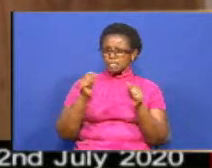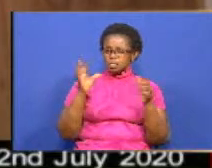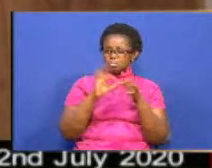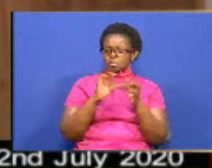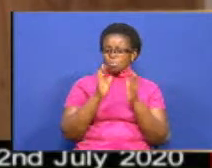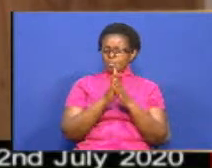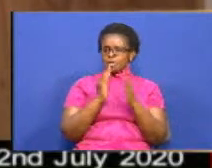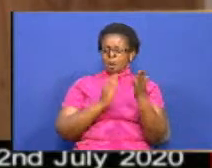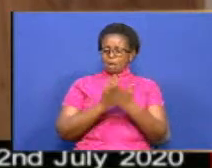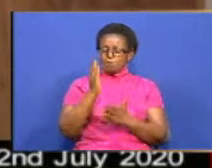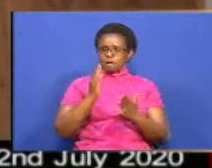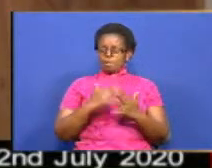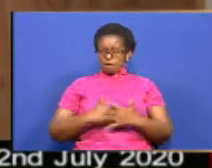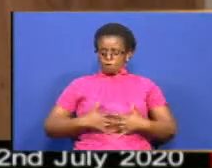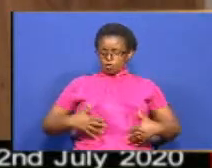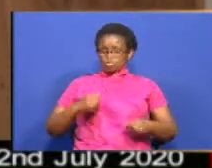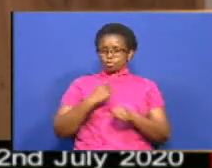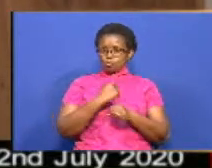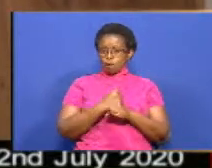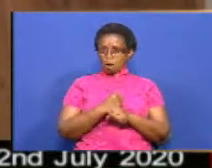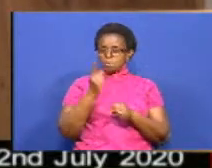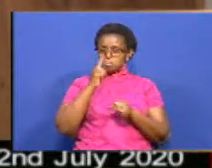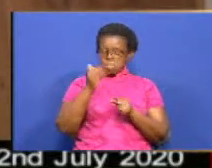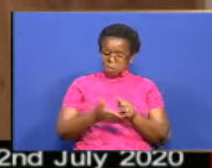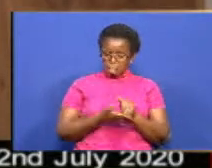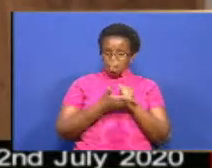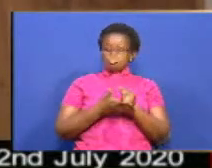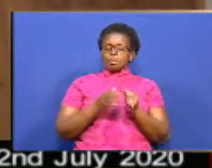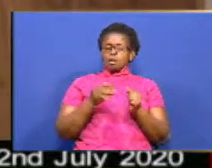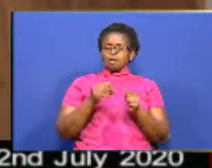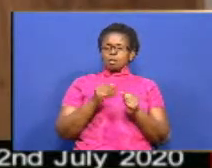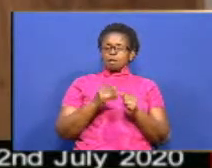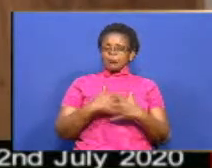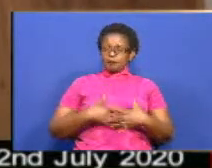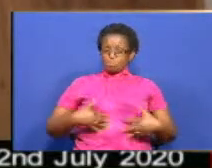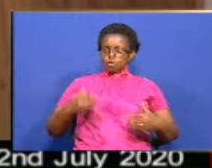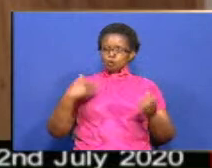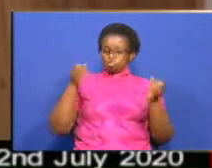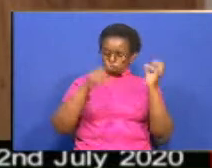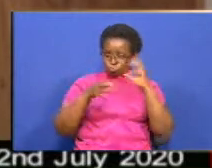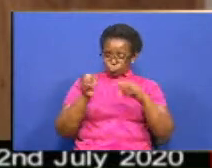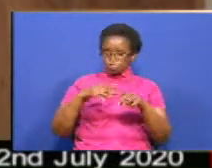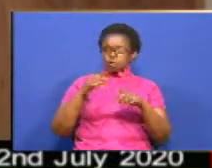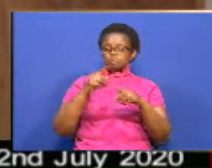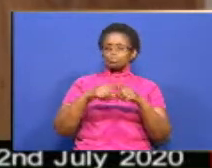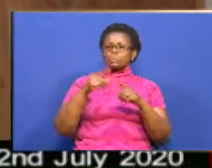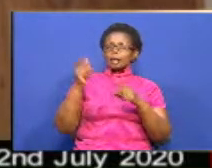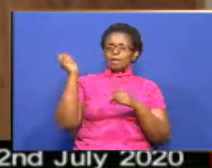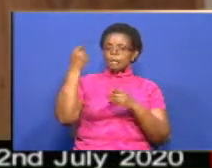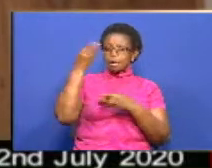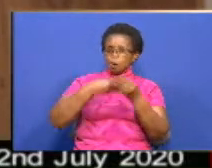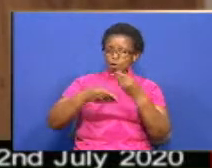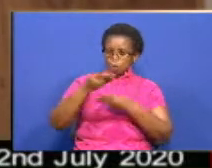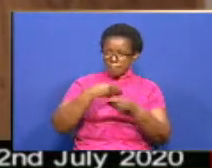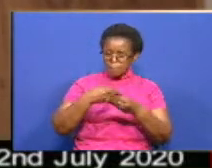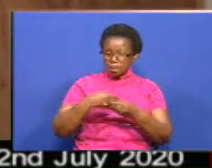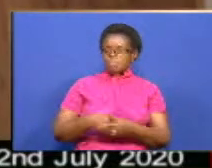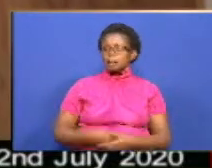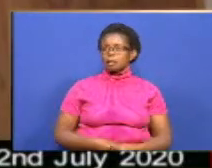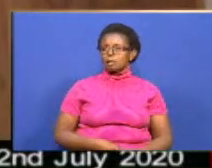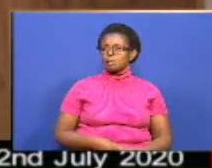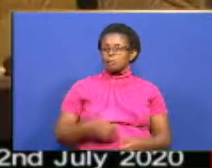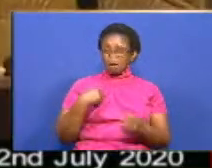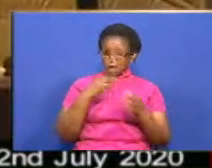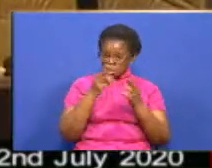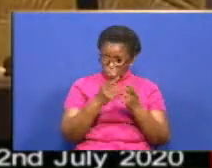work that will enable a refugee to contribute to the Kenya economy. Right of Chair, documentation. I hope you're